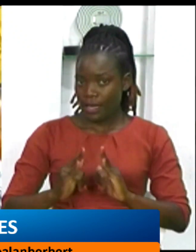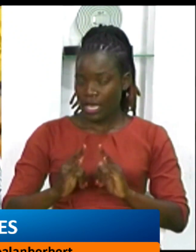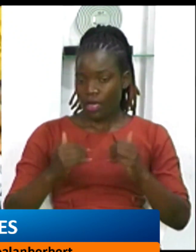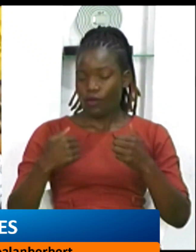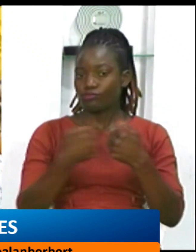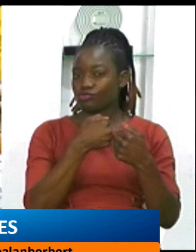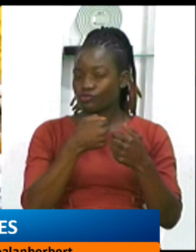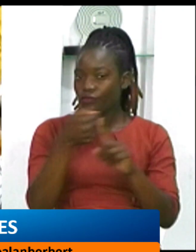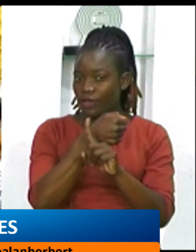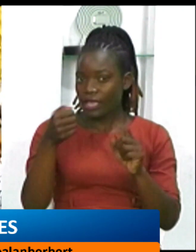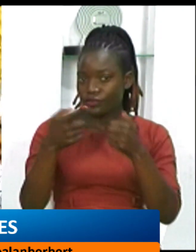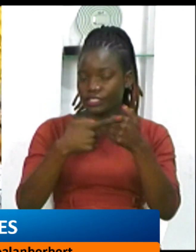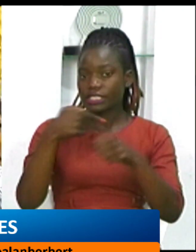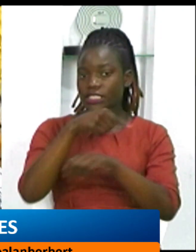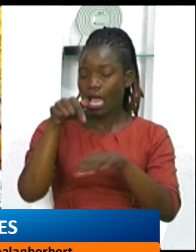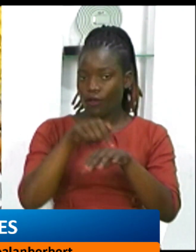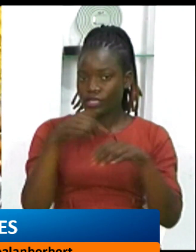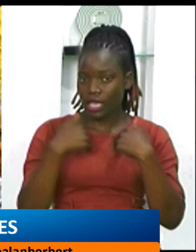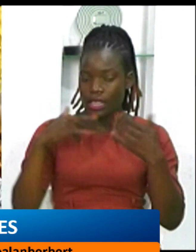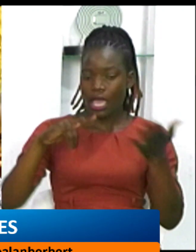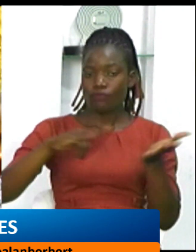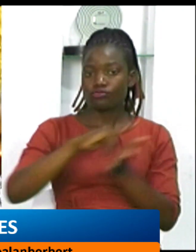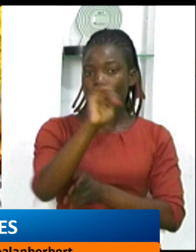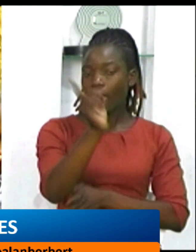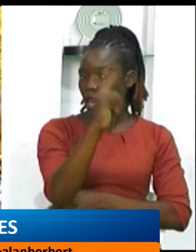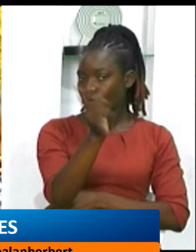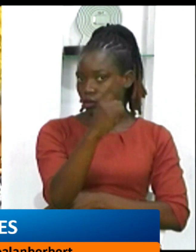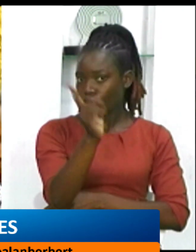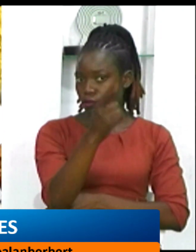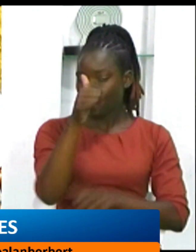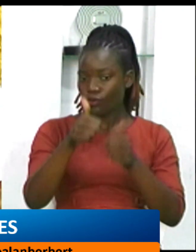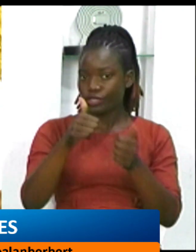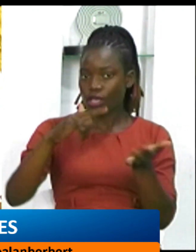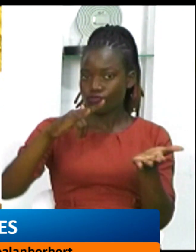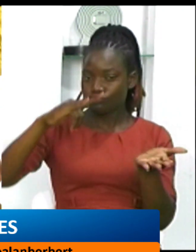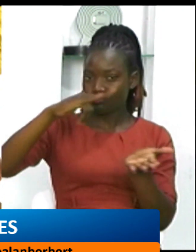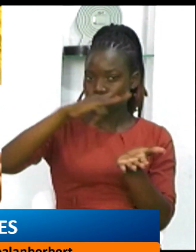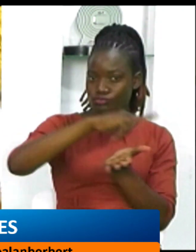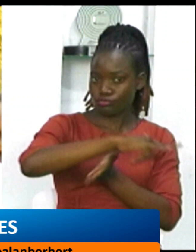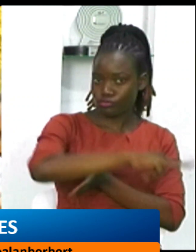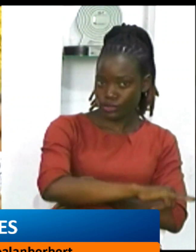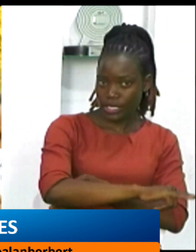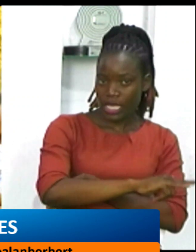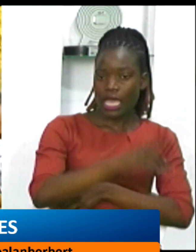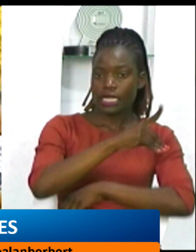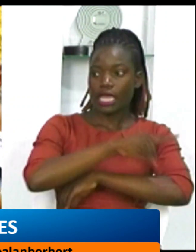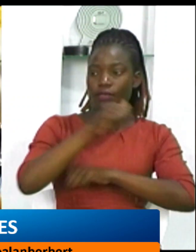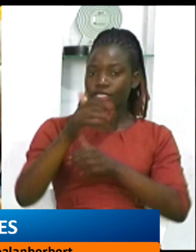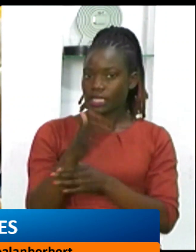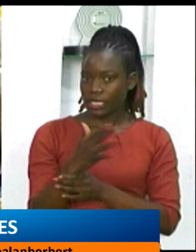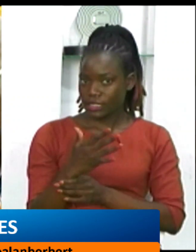hours. Kuna ndege helicopter imeshuka mahali hapa on Thursday.